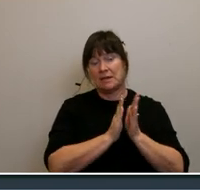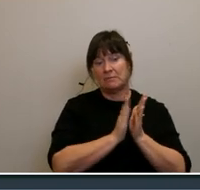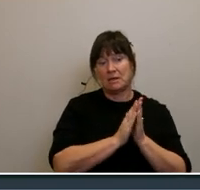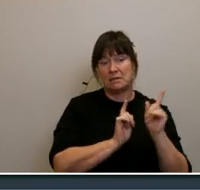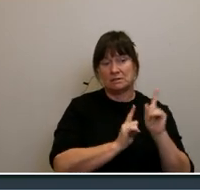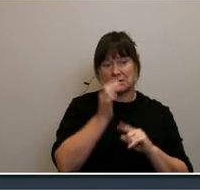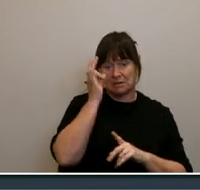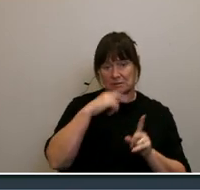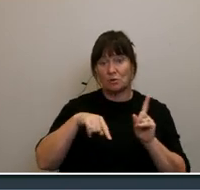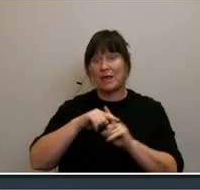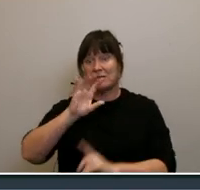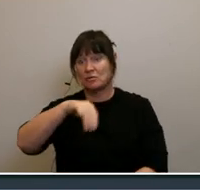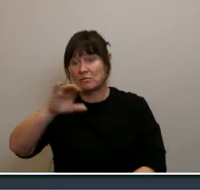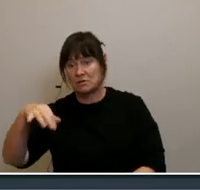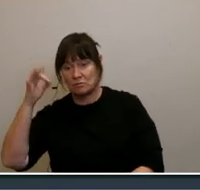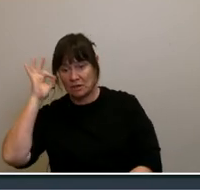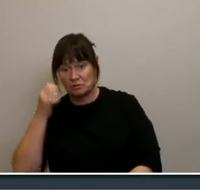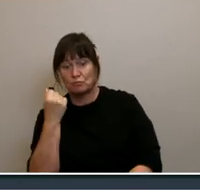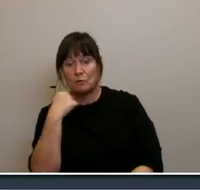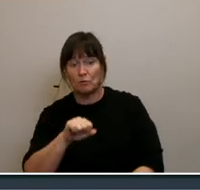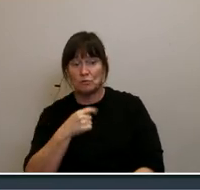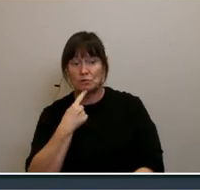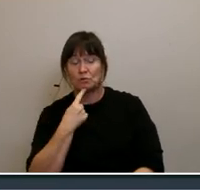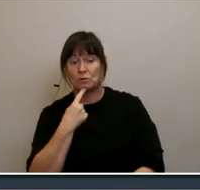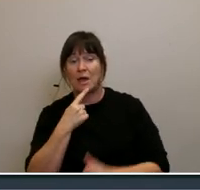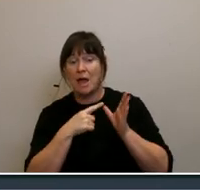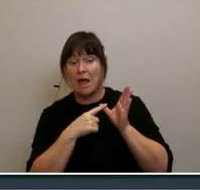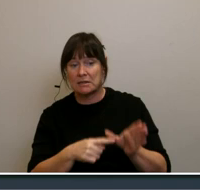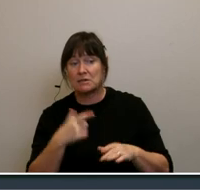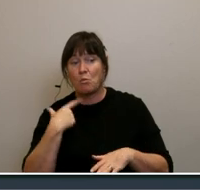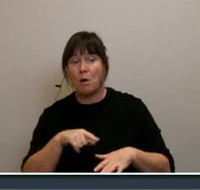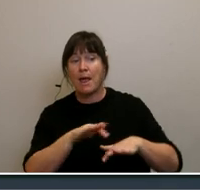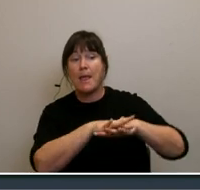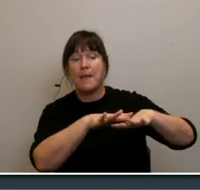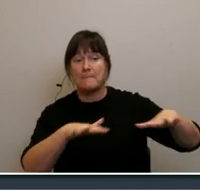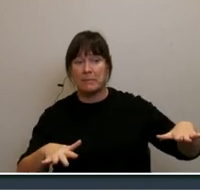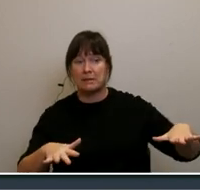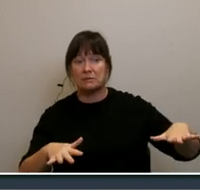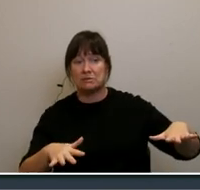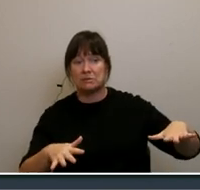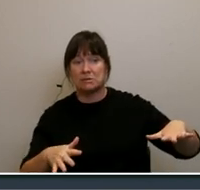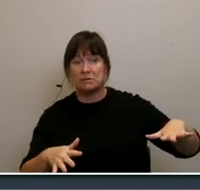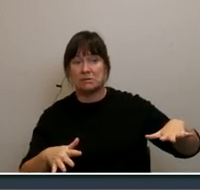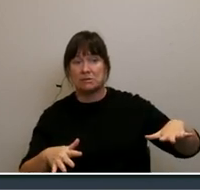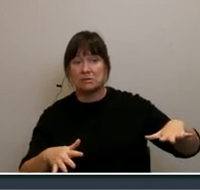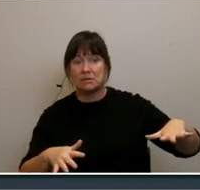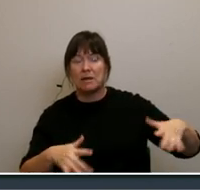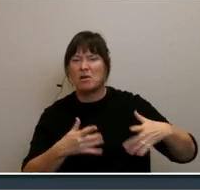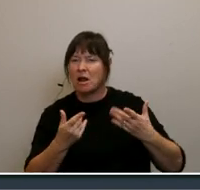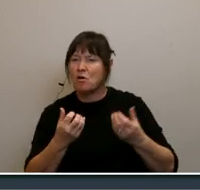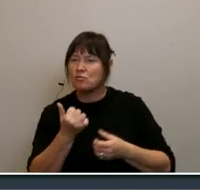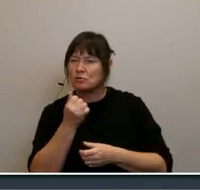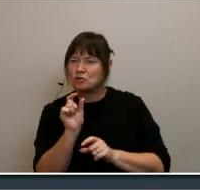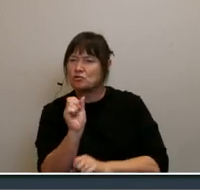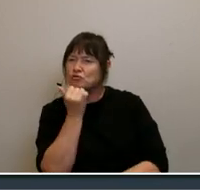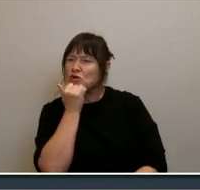Council refused to answer why beach replenishment with loose stones